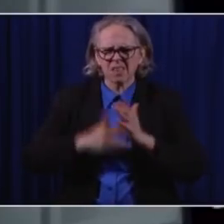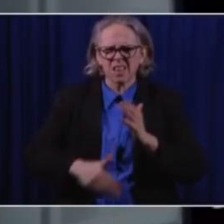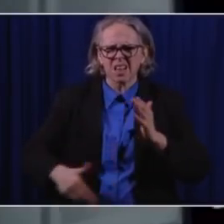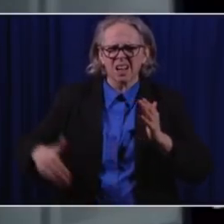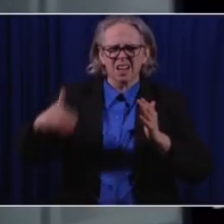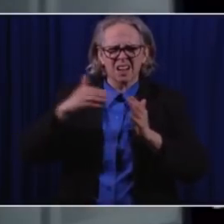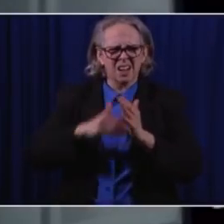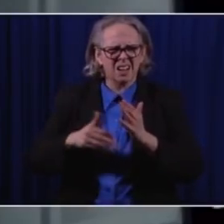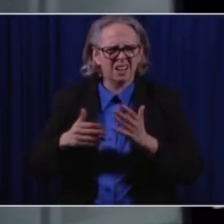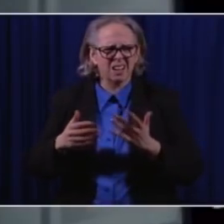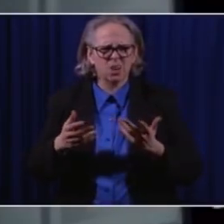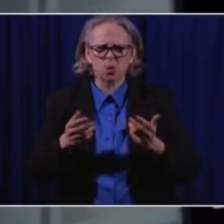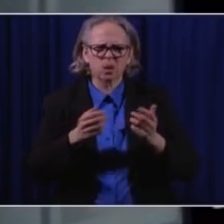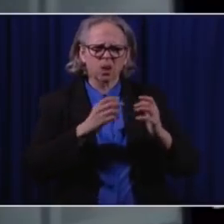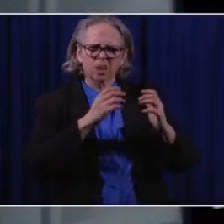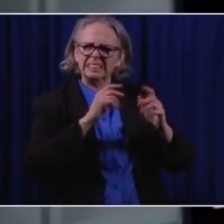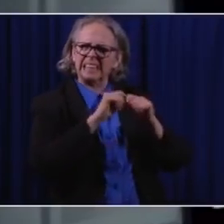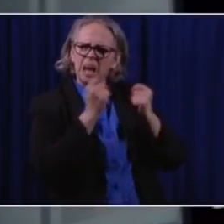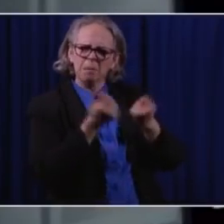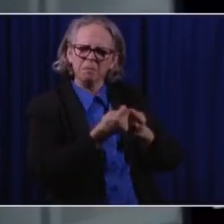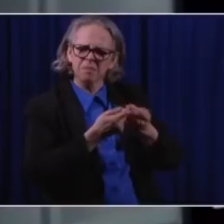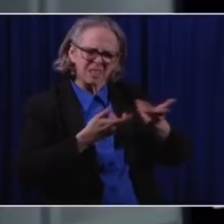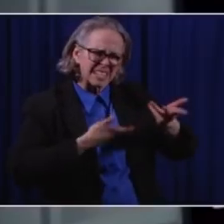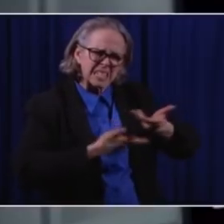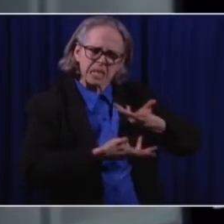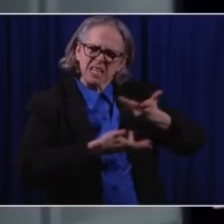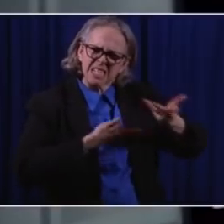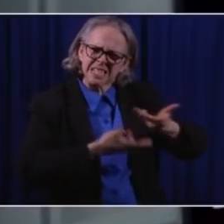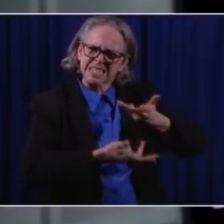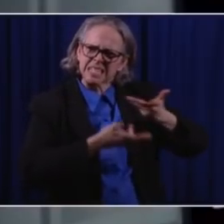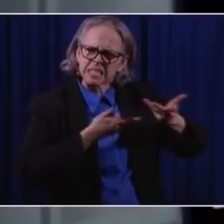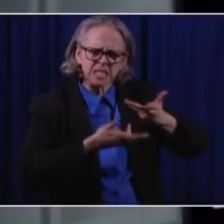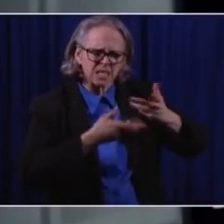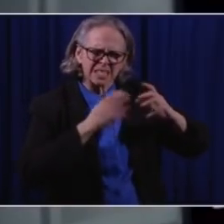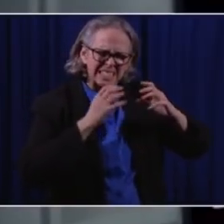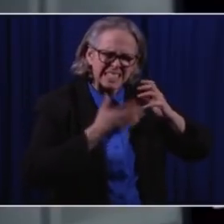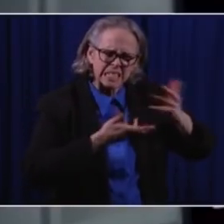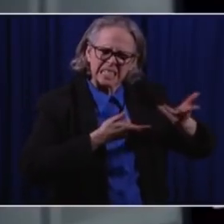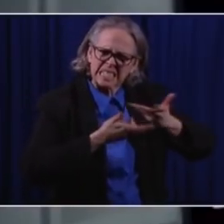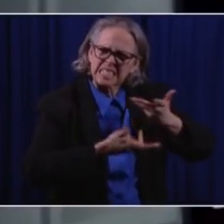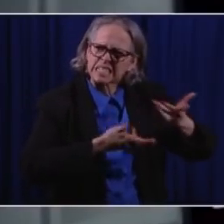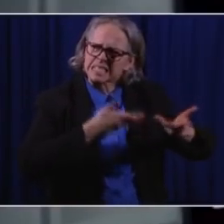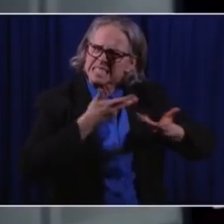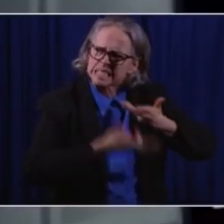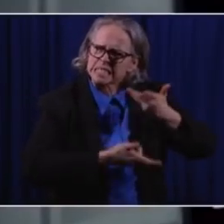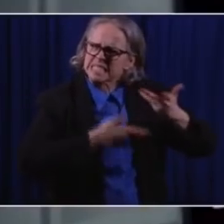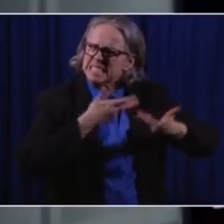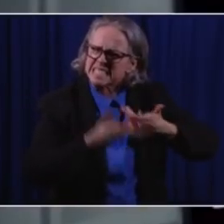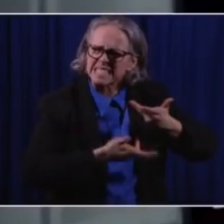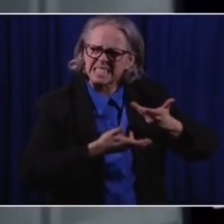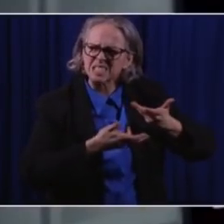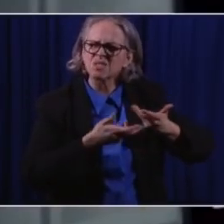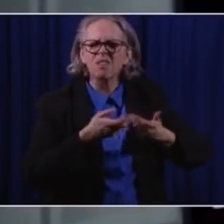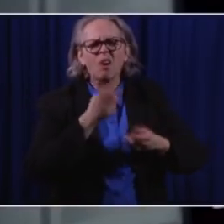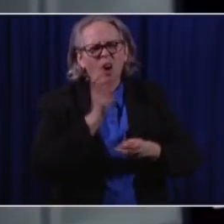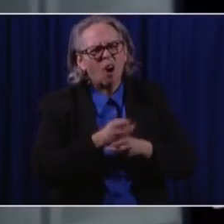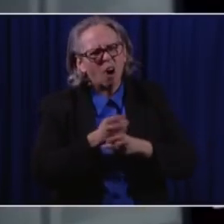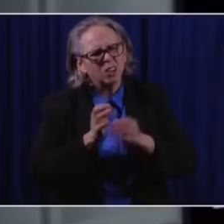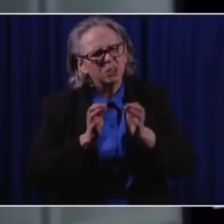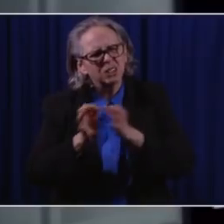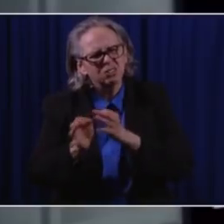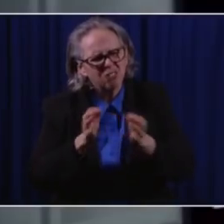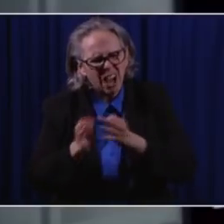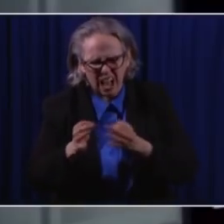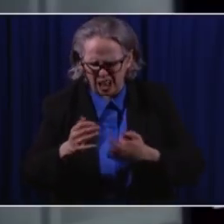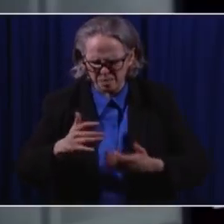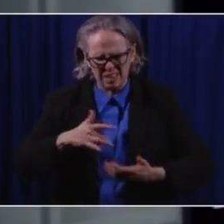happen for the best outcome of our patients. And it's just, I don't know that I can articulate what it feels like